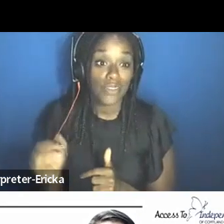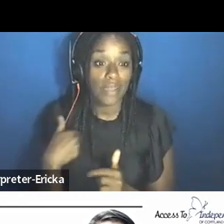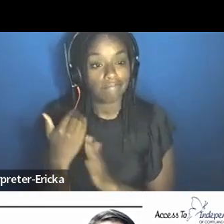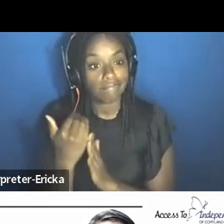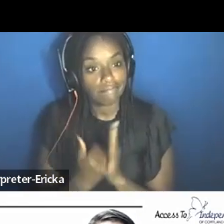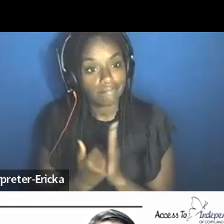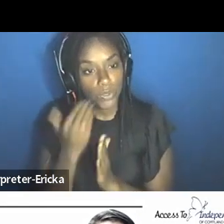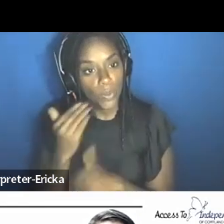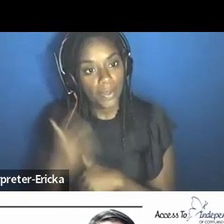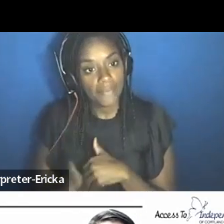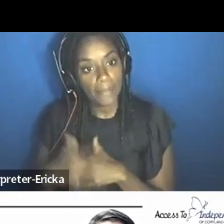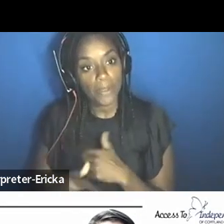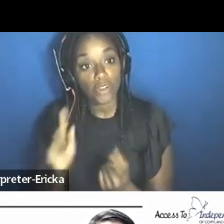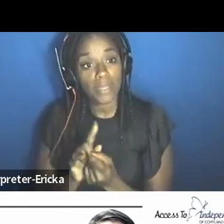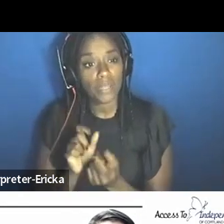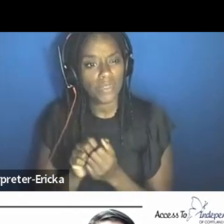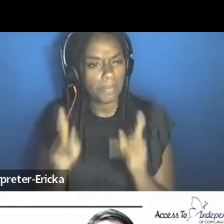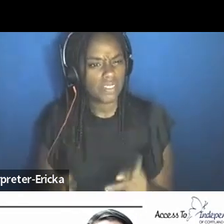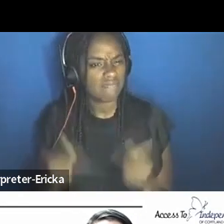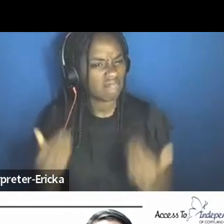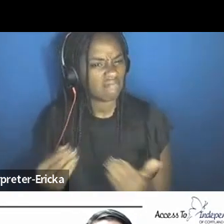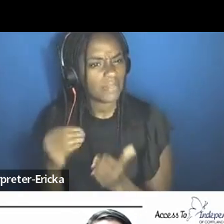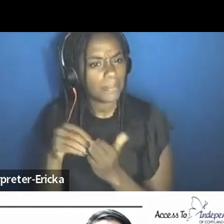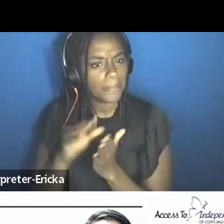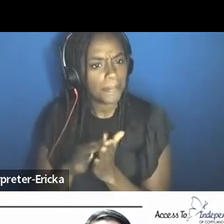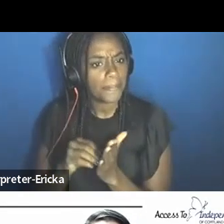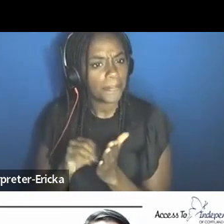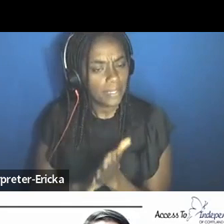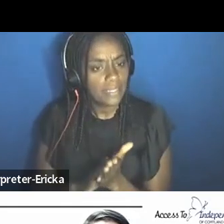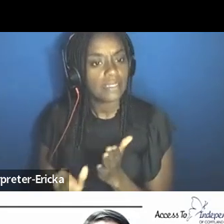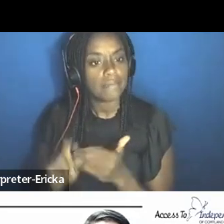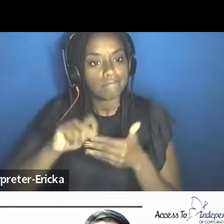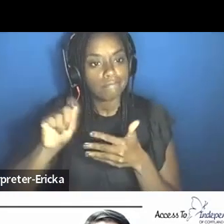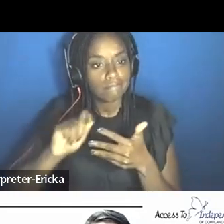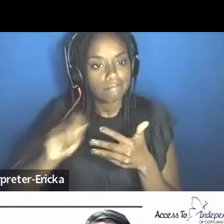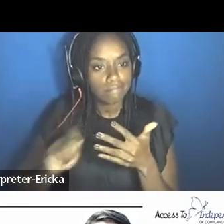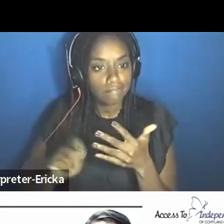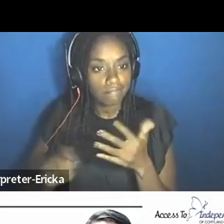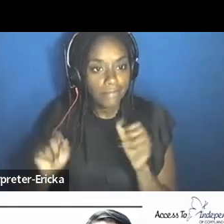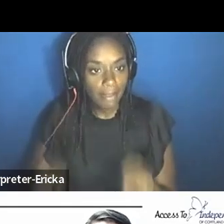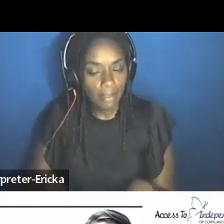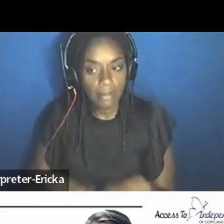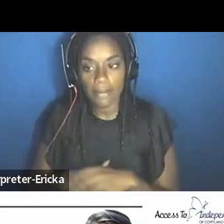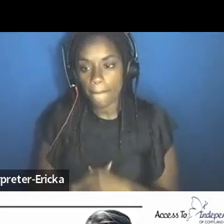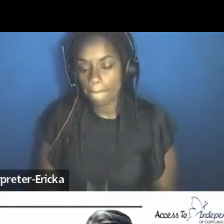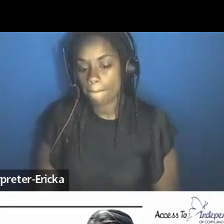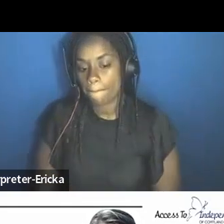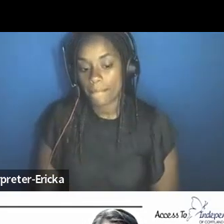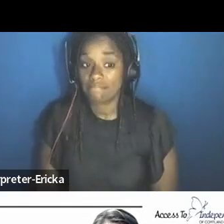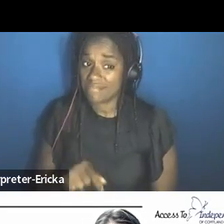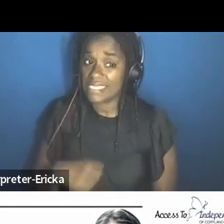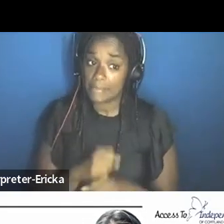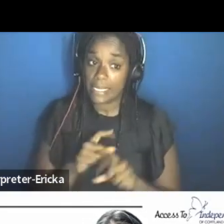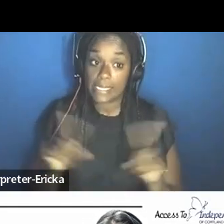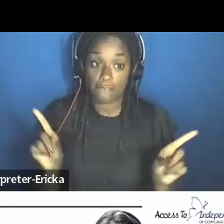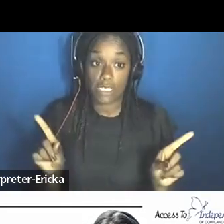available right now and you're meeting with somebody, make a list so that you're checking it off, because these really make a